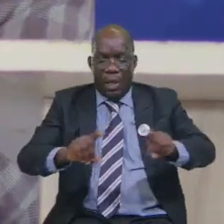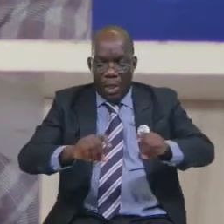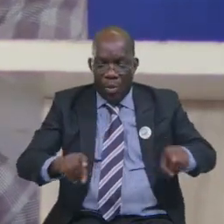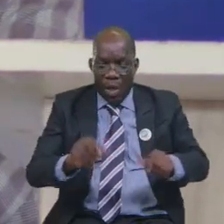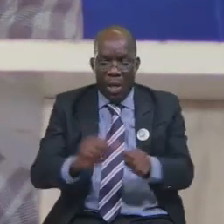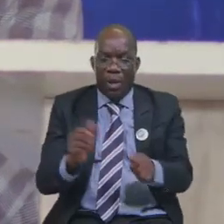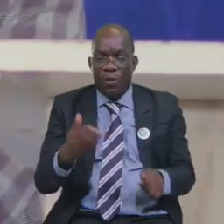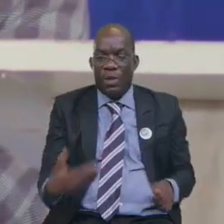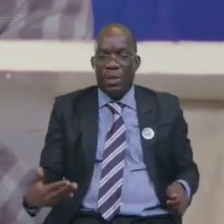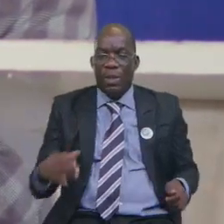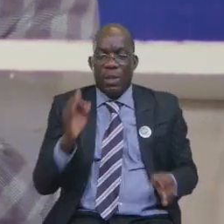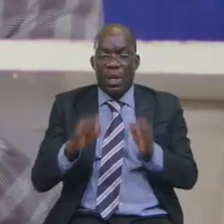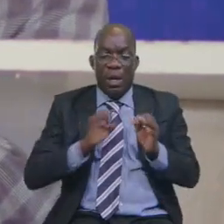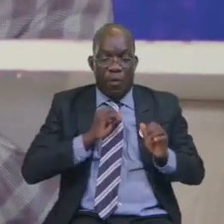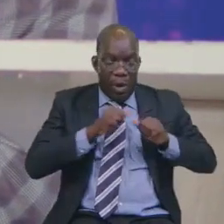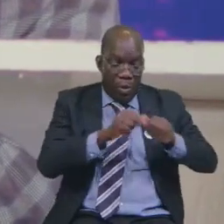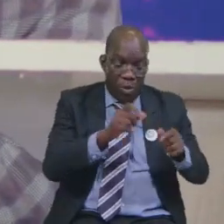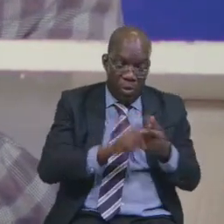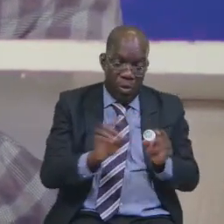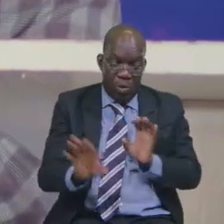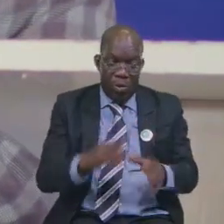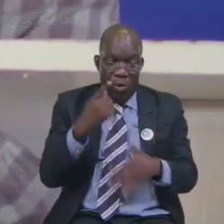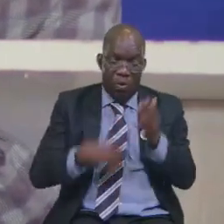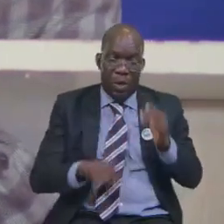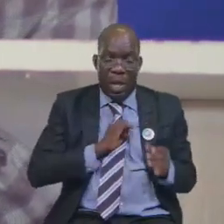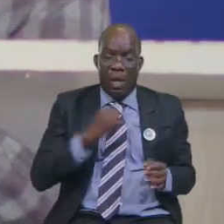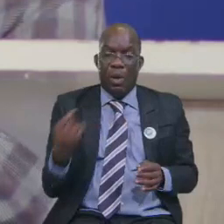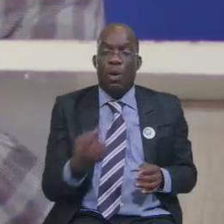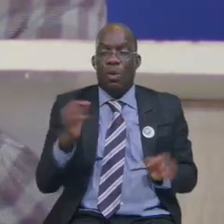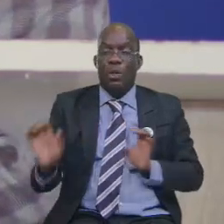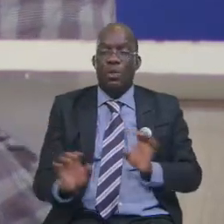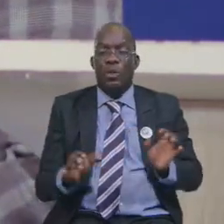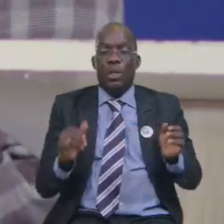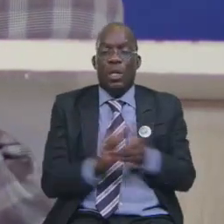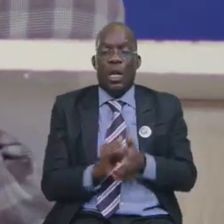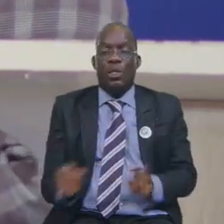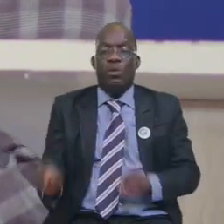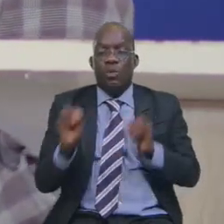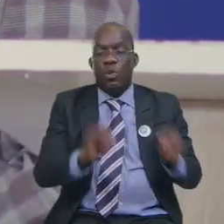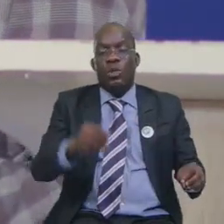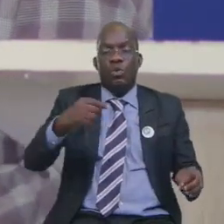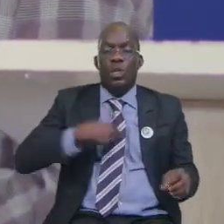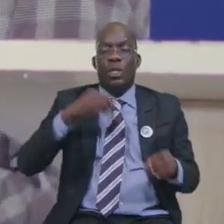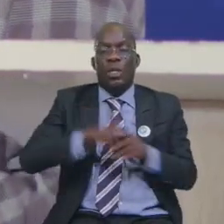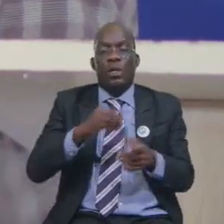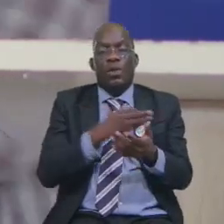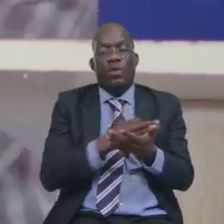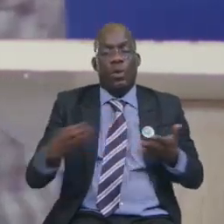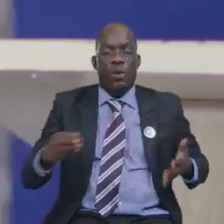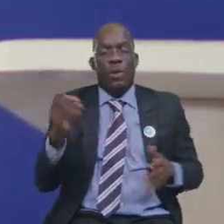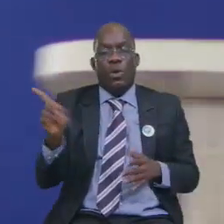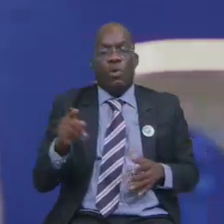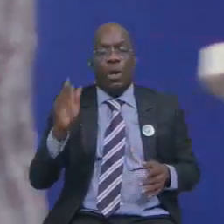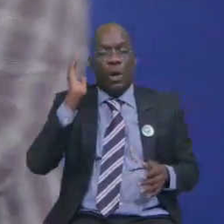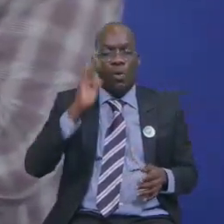I keep on doing what I've always done that landed me in failure, where would I get